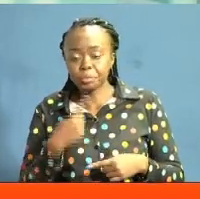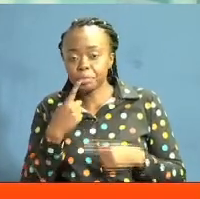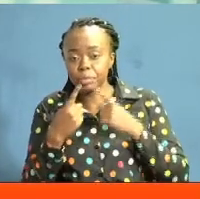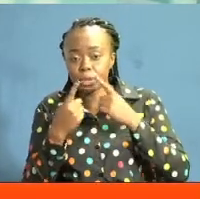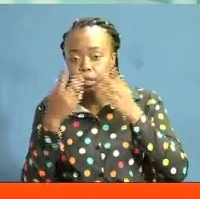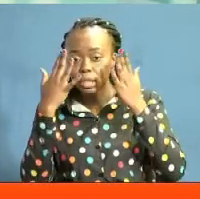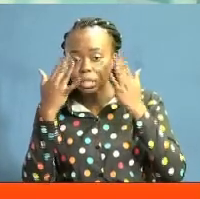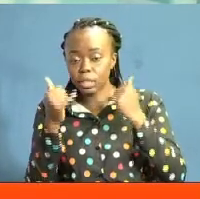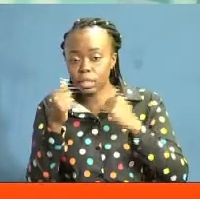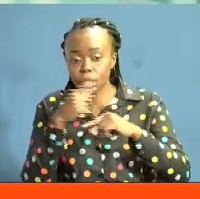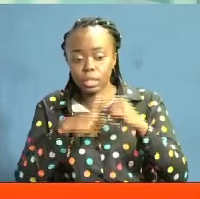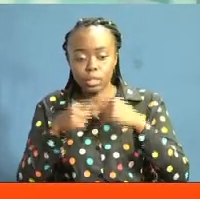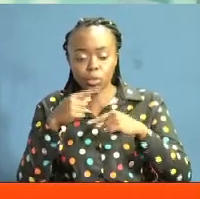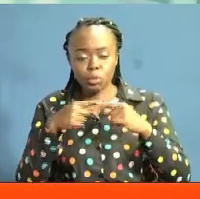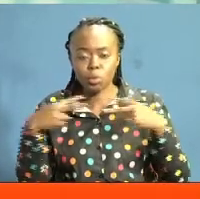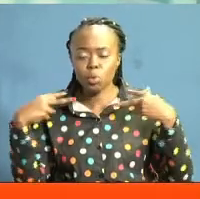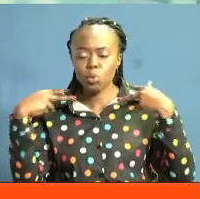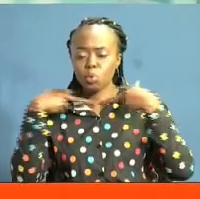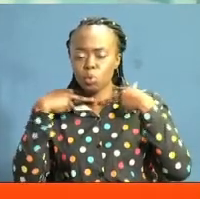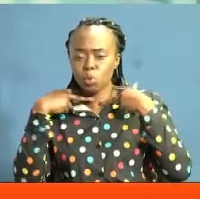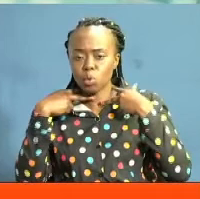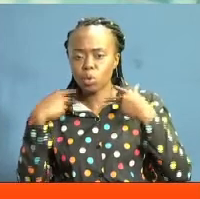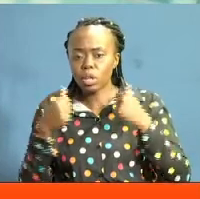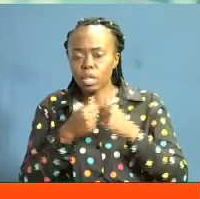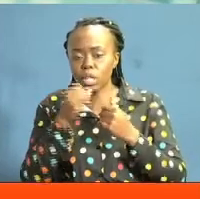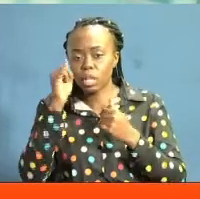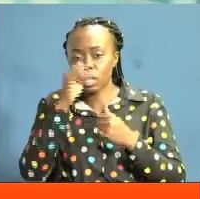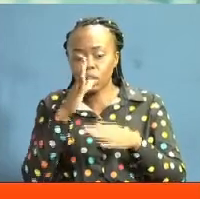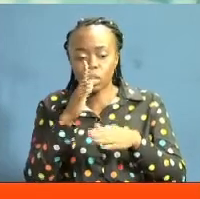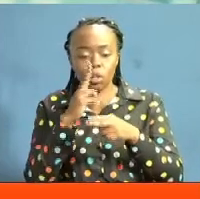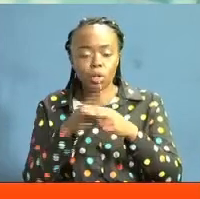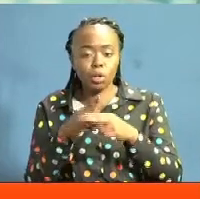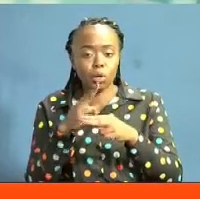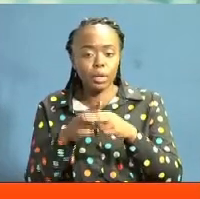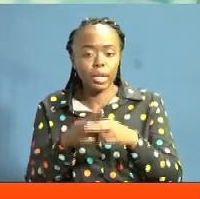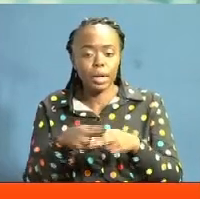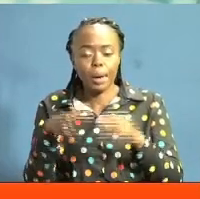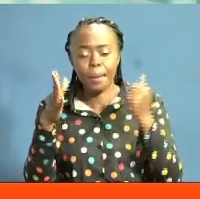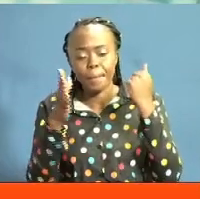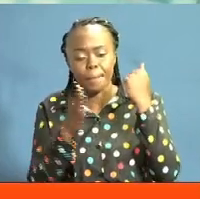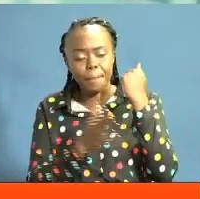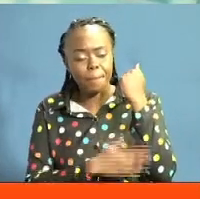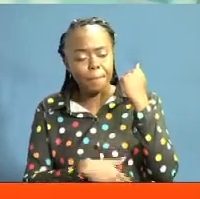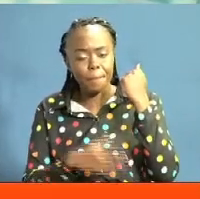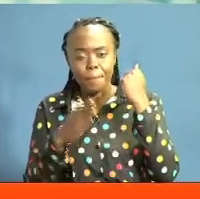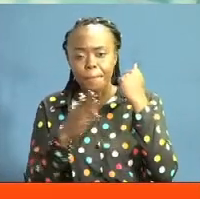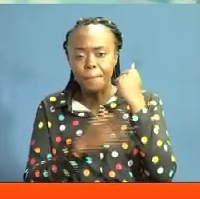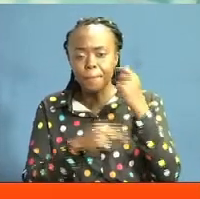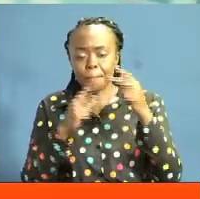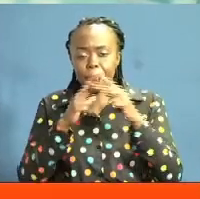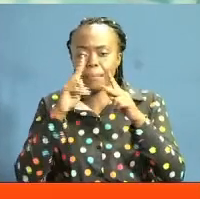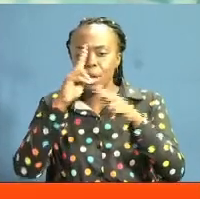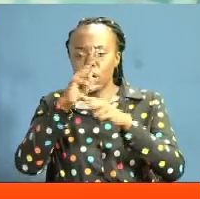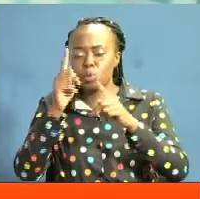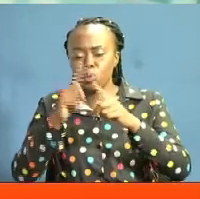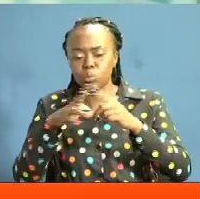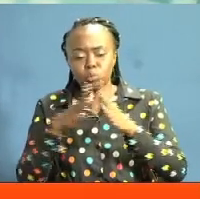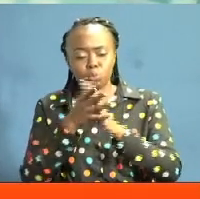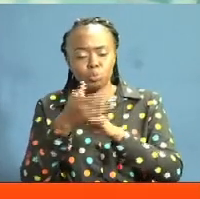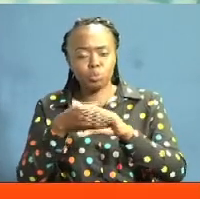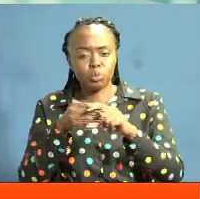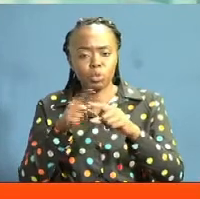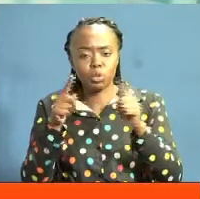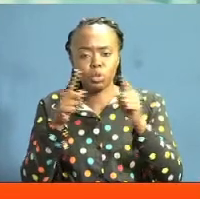that I've talked about suicide, mm-hmm. suicide, Irene, I call it a horrible, terrible, permanent solution to